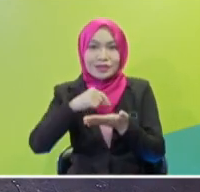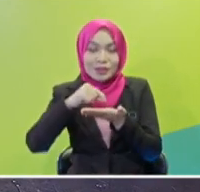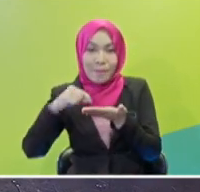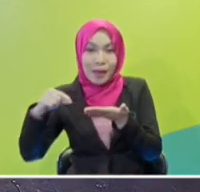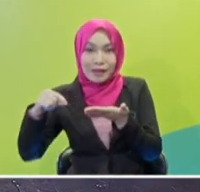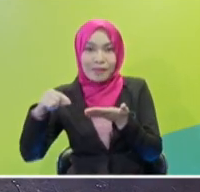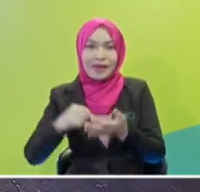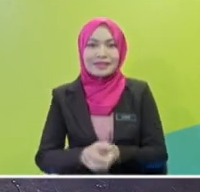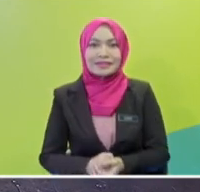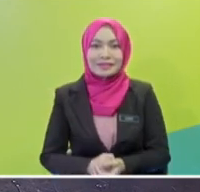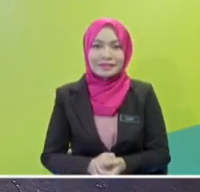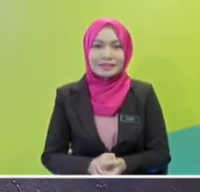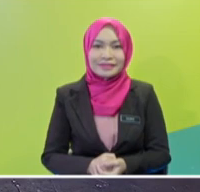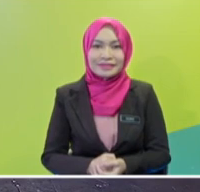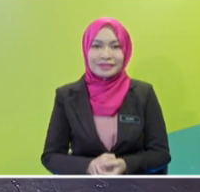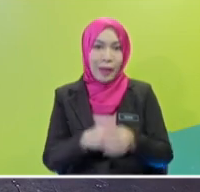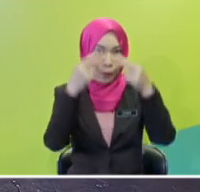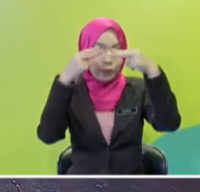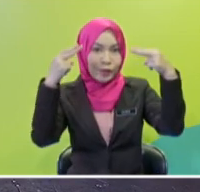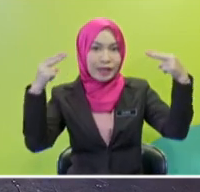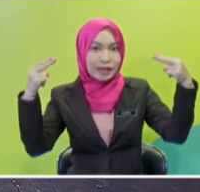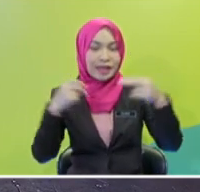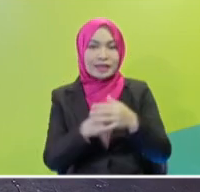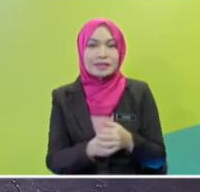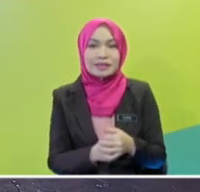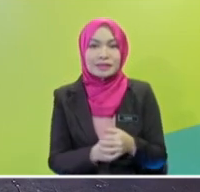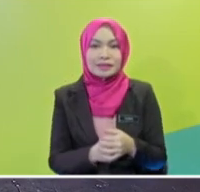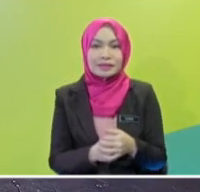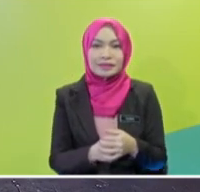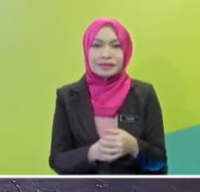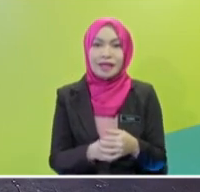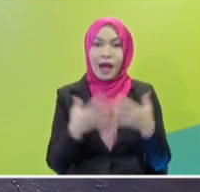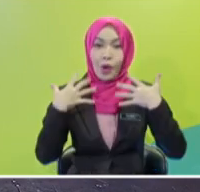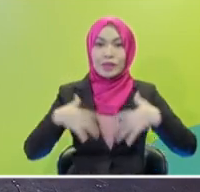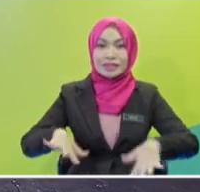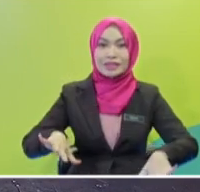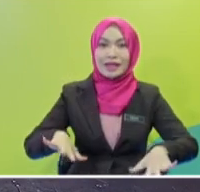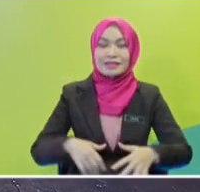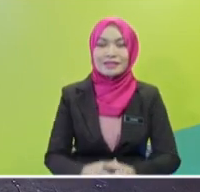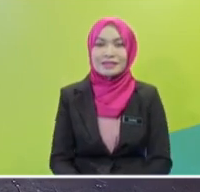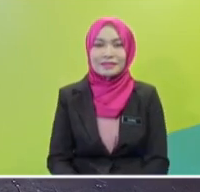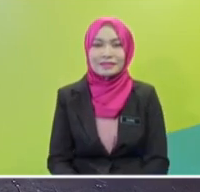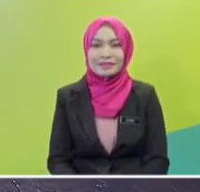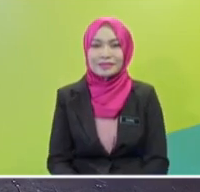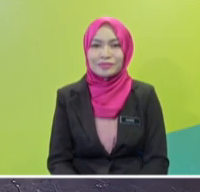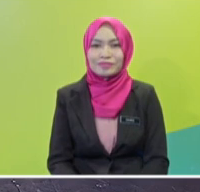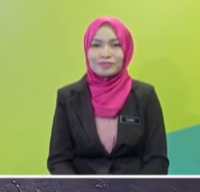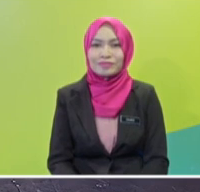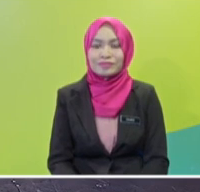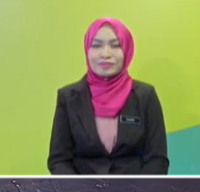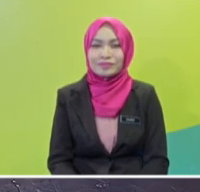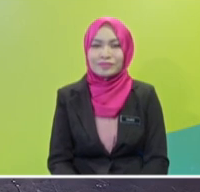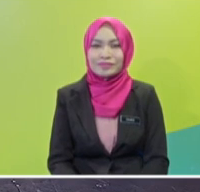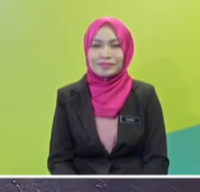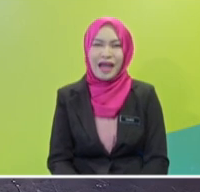Mm-hmm. And we decorate our dress. Hmm. What are you doing? I'm going to... Stripes. I think I'll do